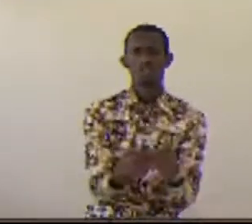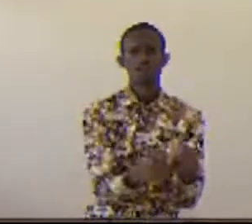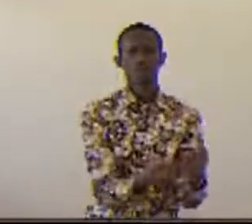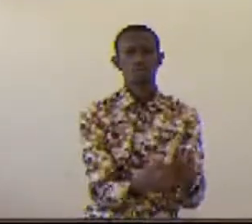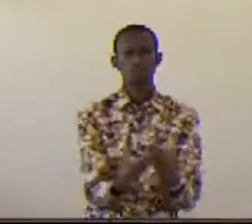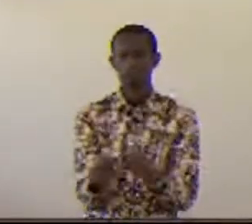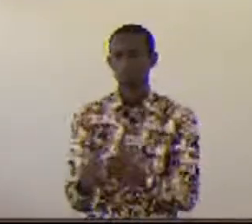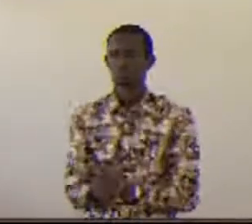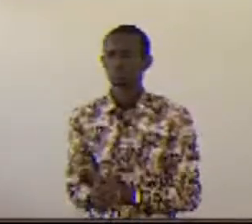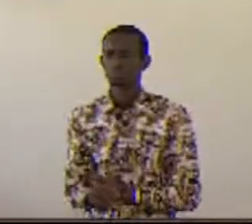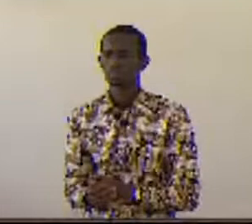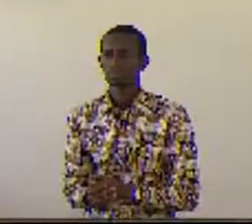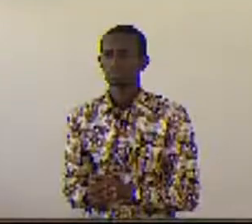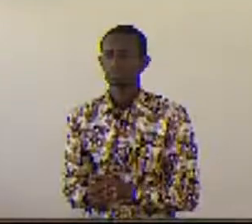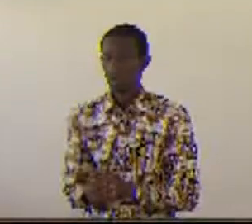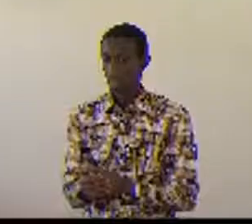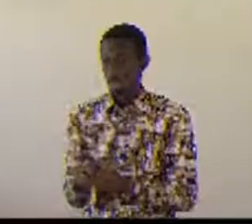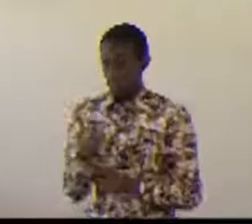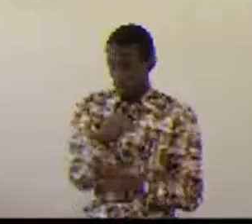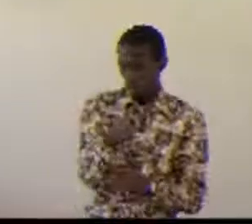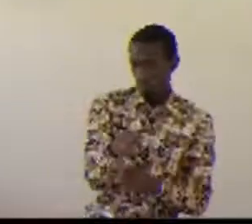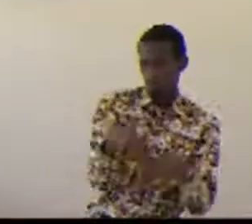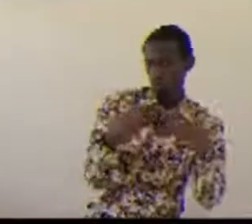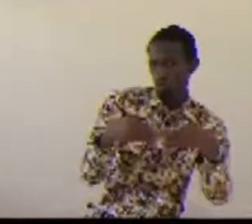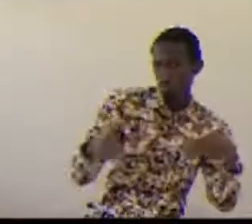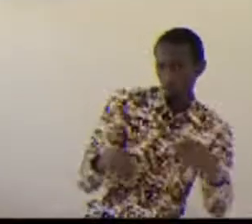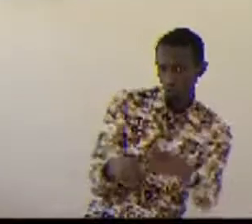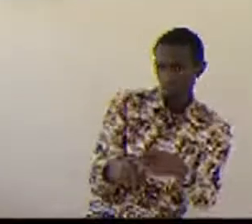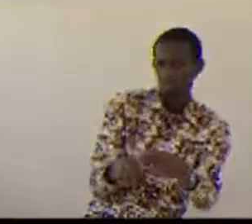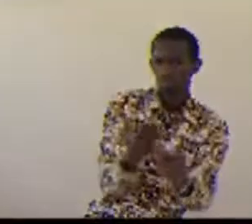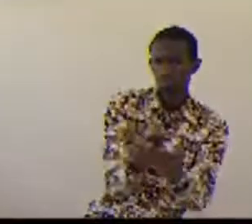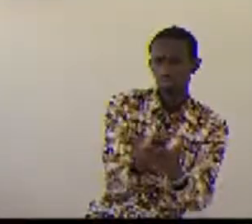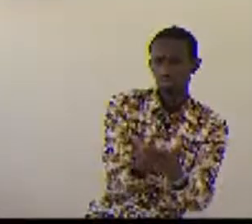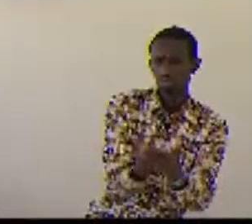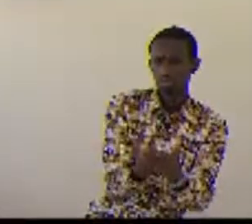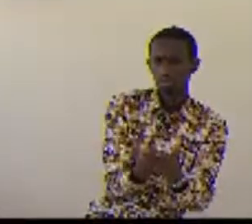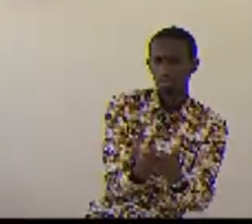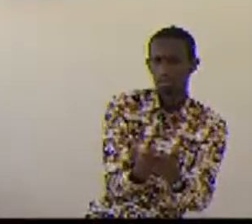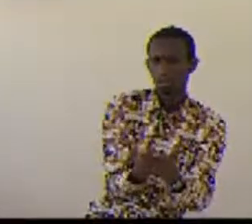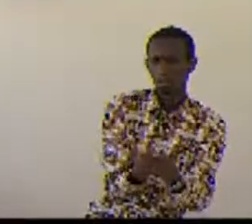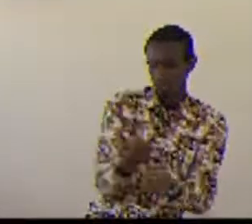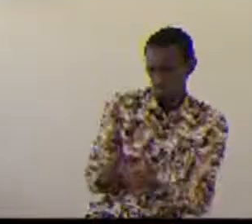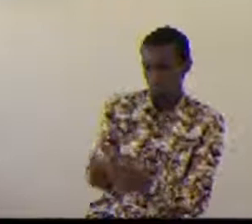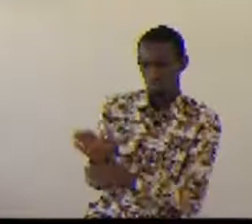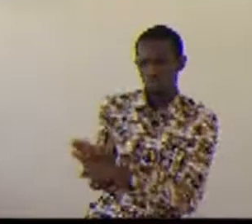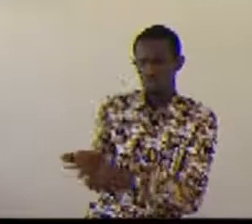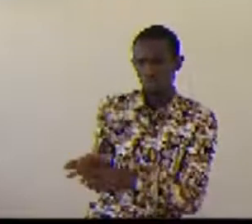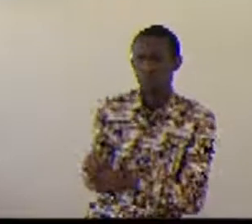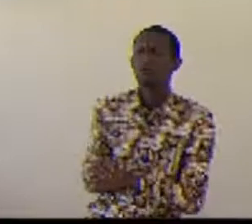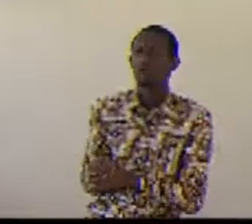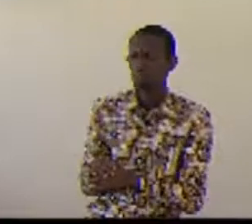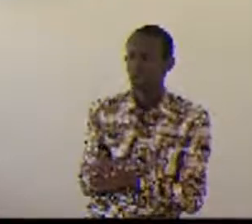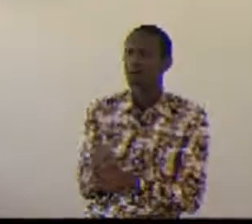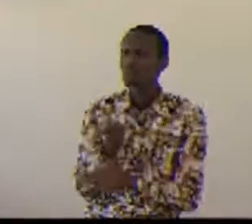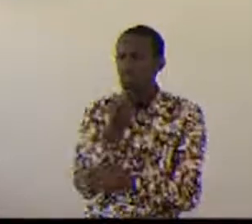energy for its forces to be weakened will melt at a very high temperature.